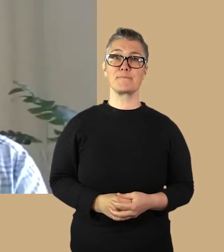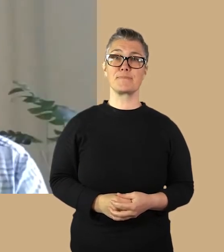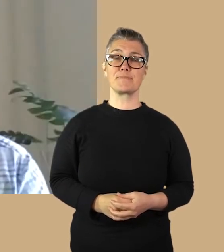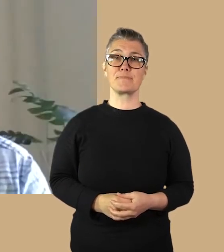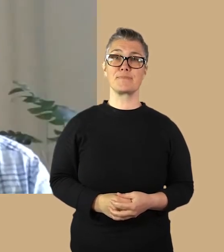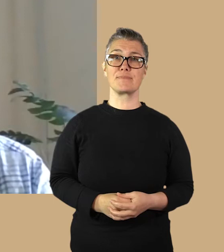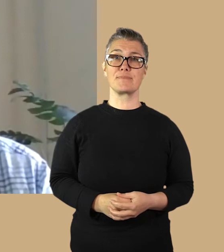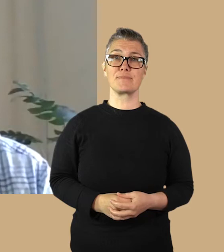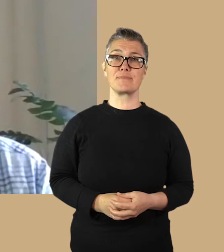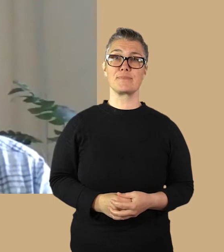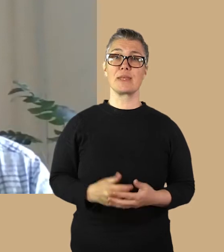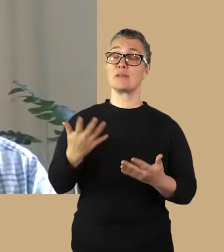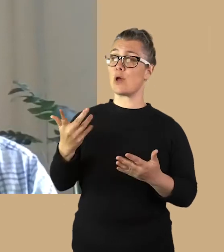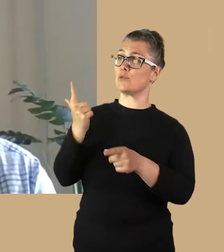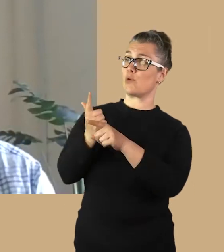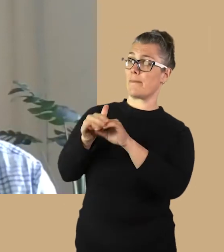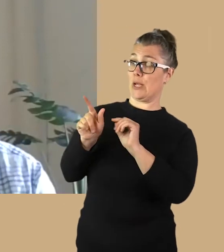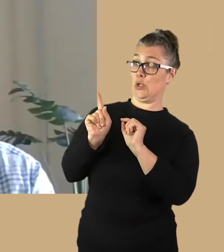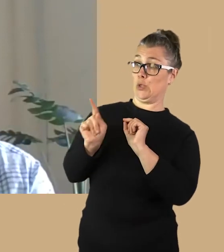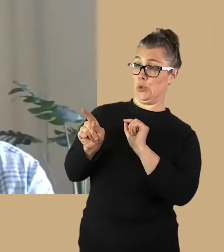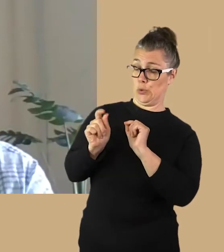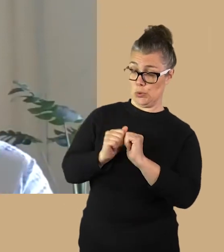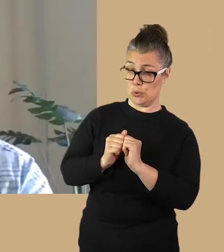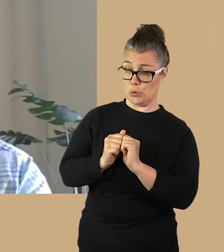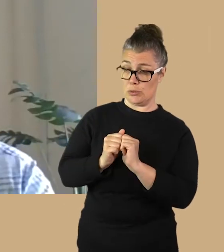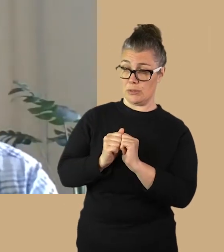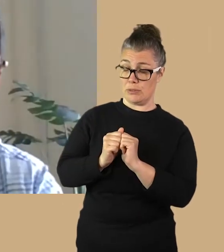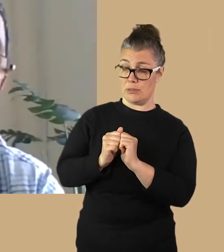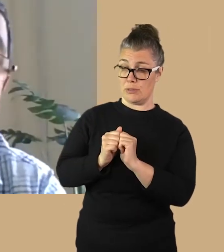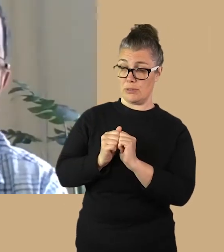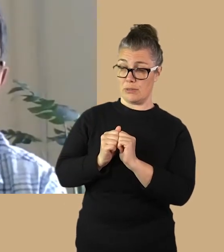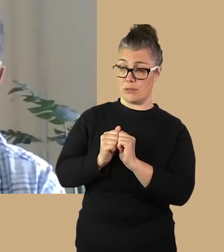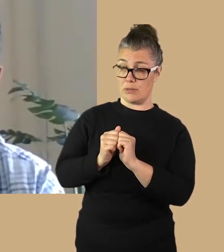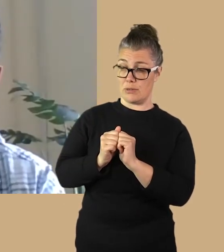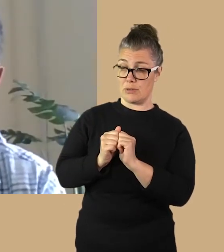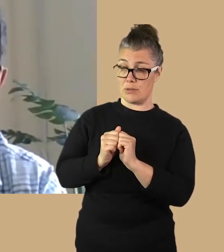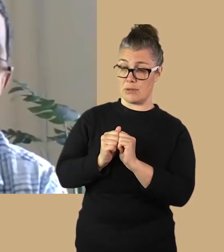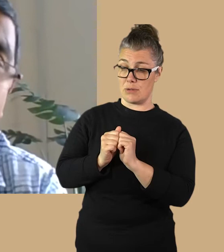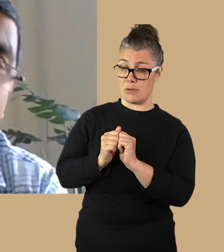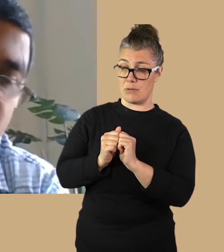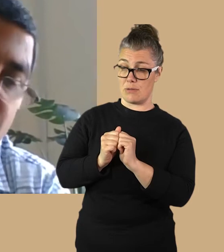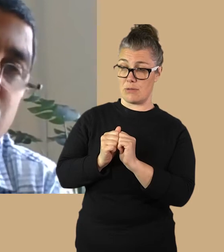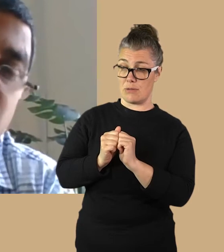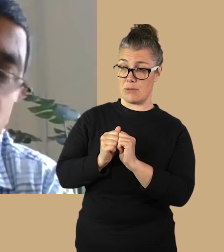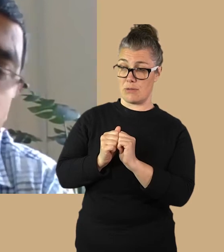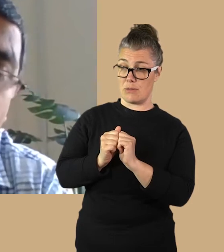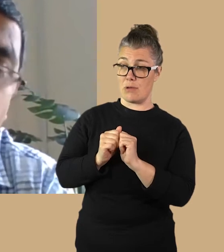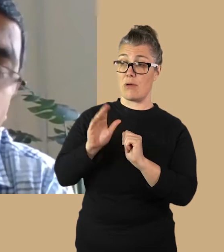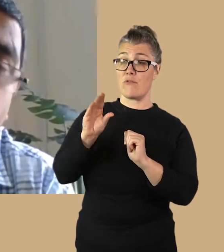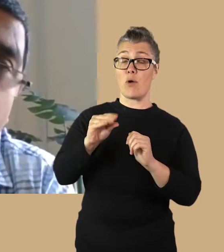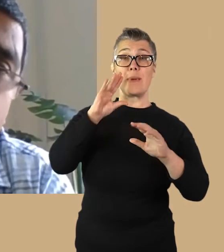Ailey, speaking for yourself, what do you look for from an